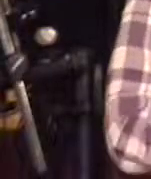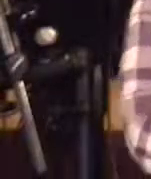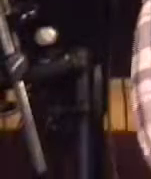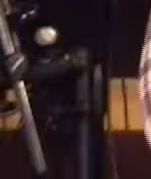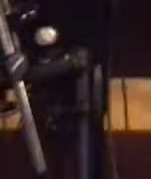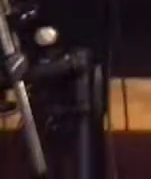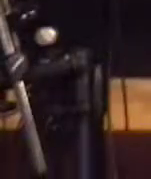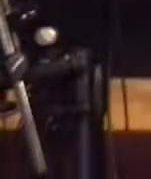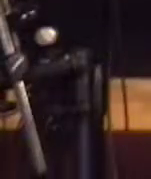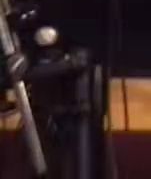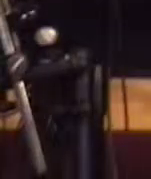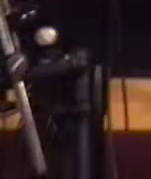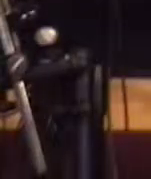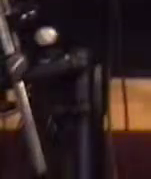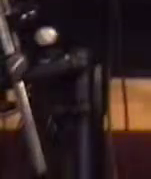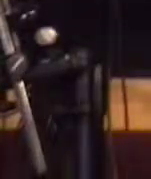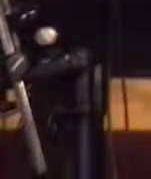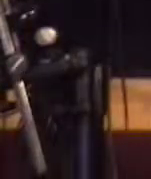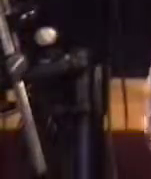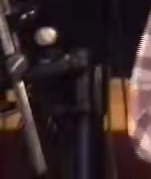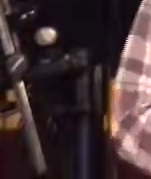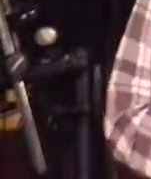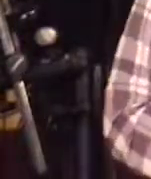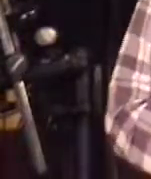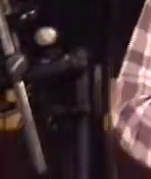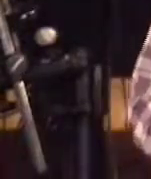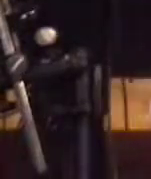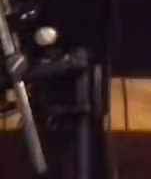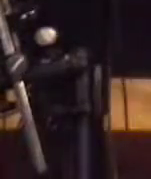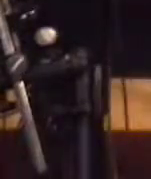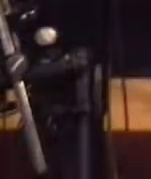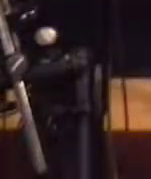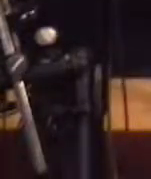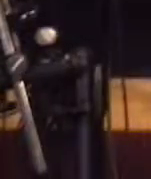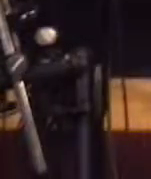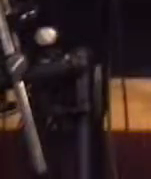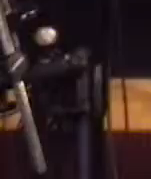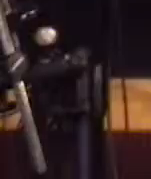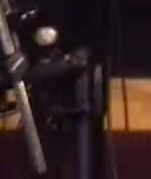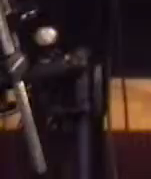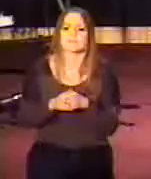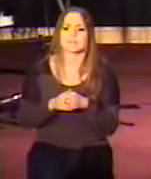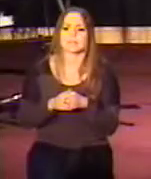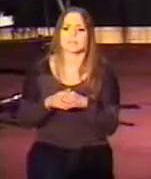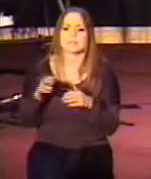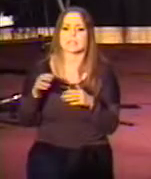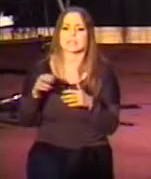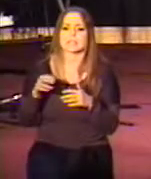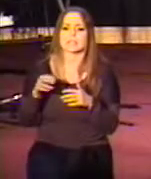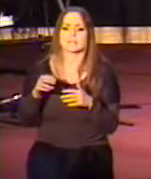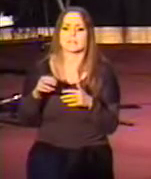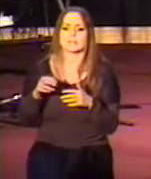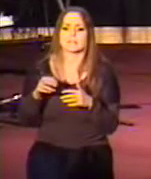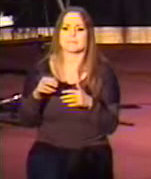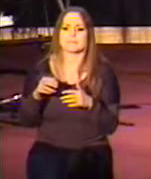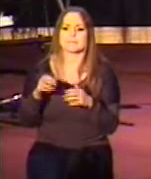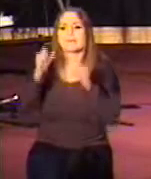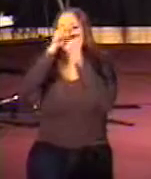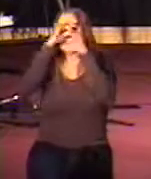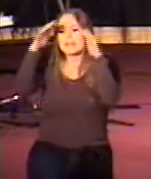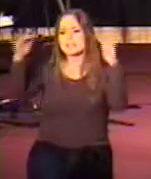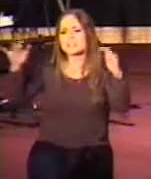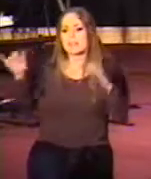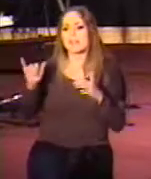footing, built upon what does not totter. It comes from the Greek word asphales, and it really, I want you to picture like